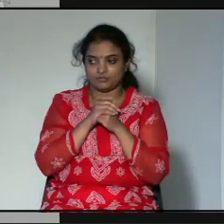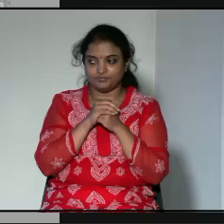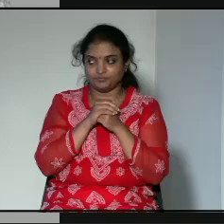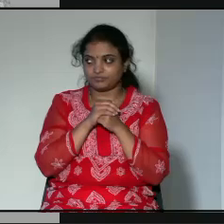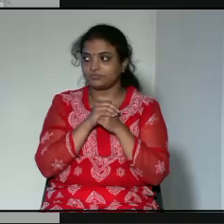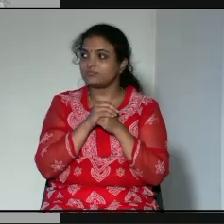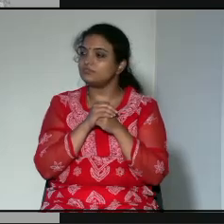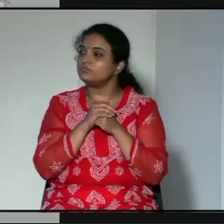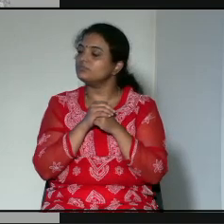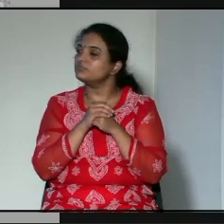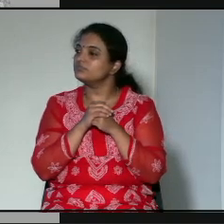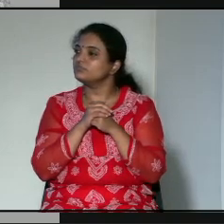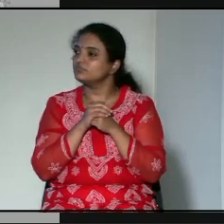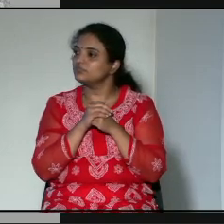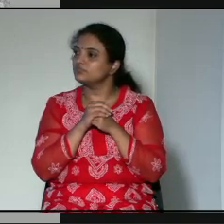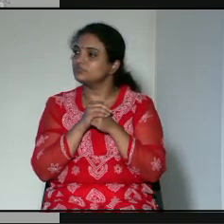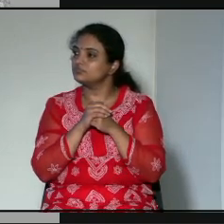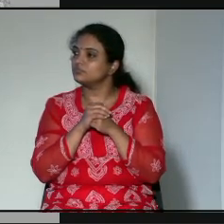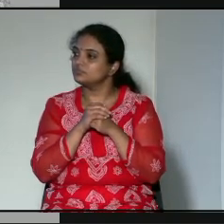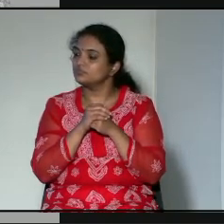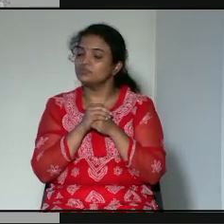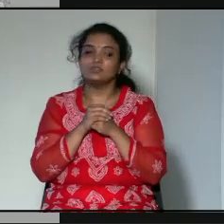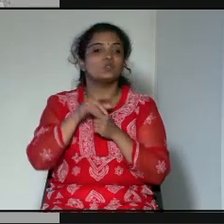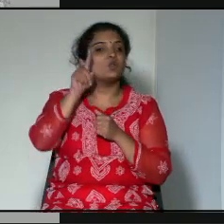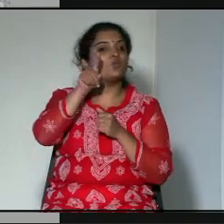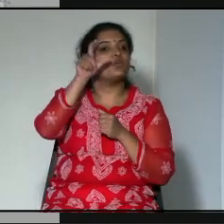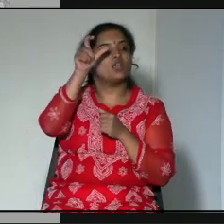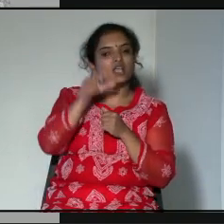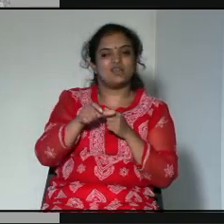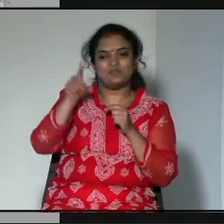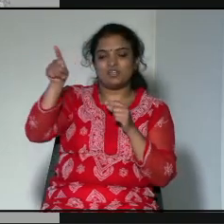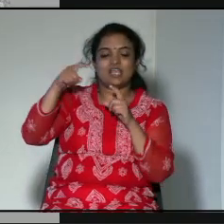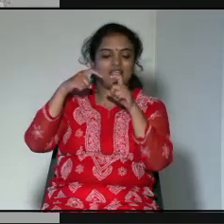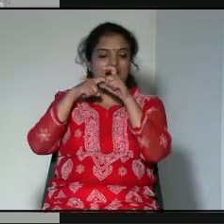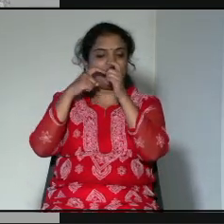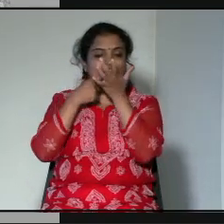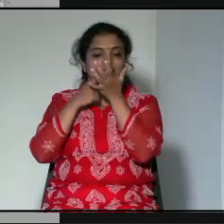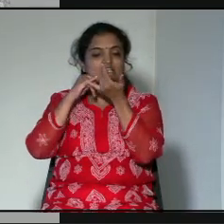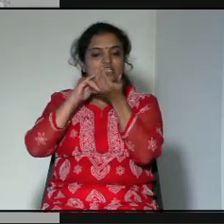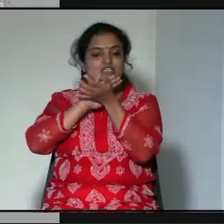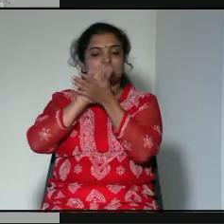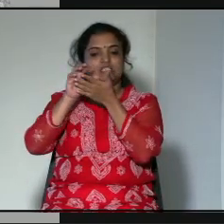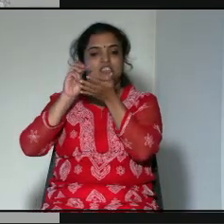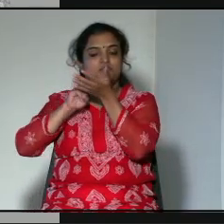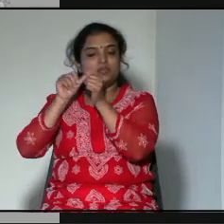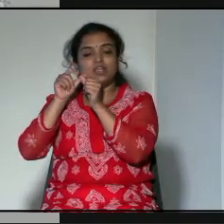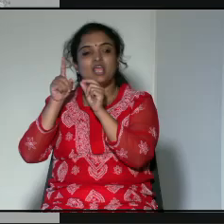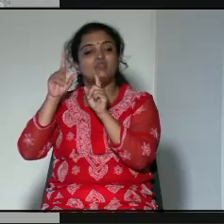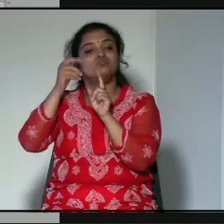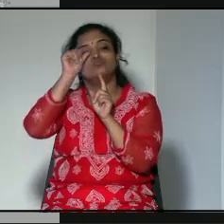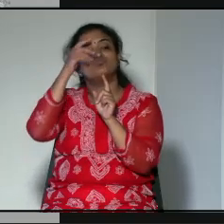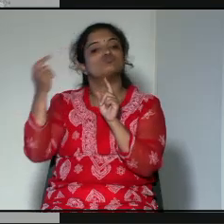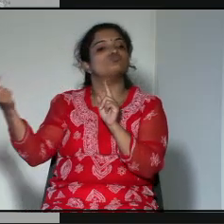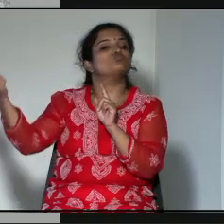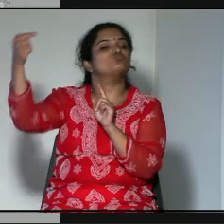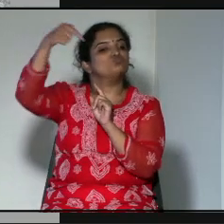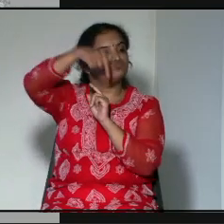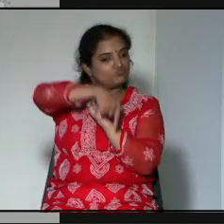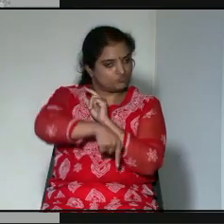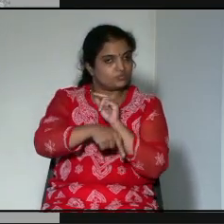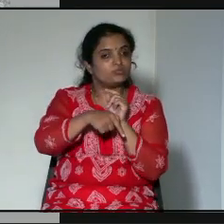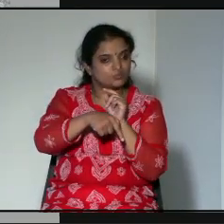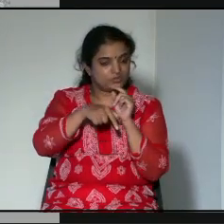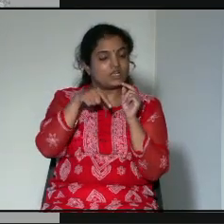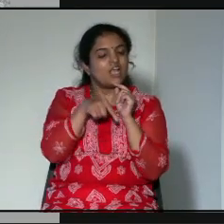historian, who is in India at that time collecting folk art for her exhibition, Unknown India,